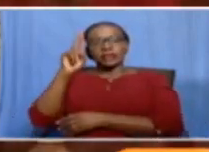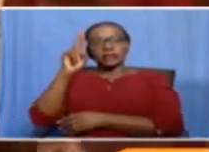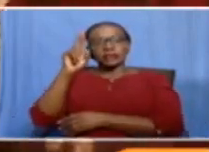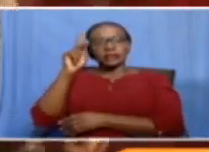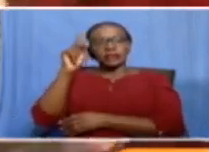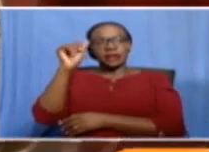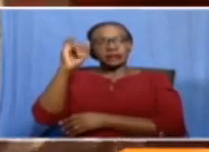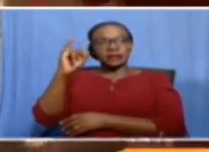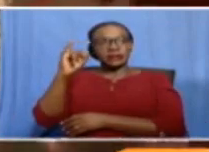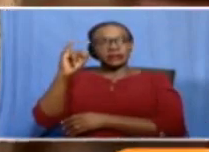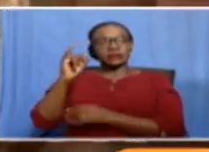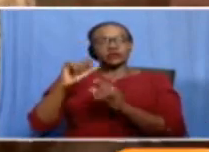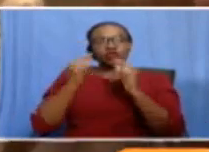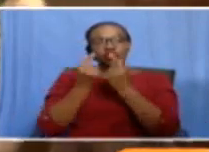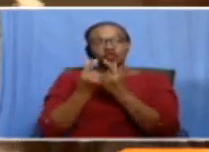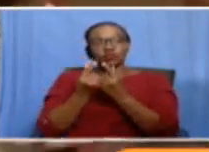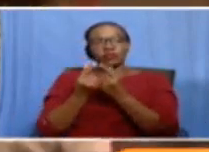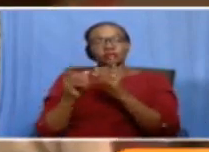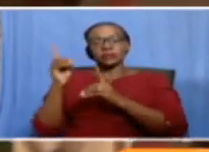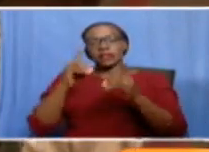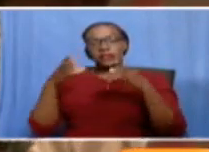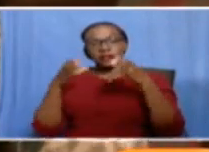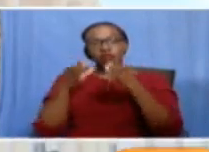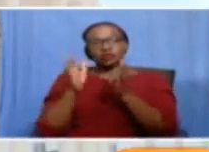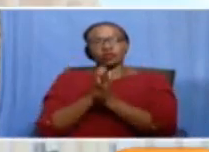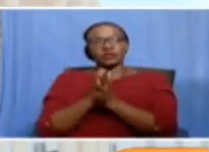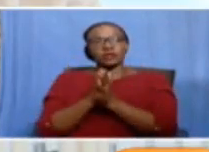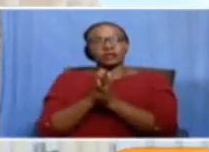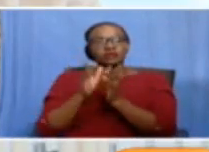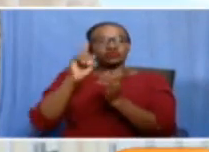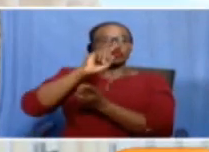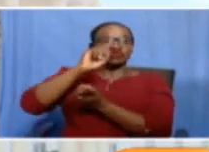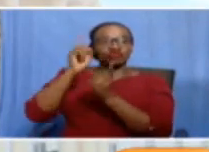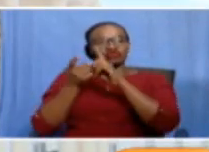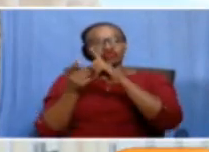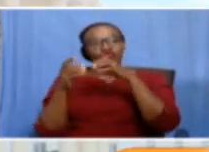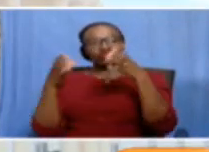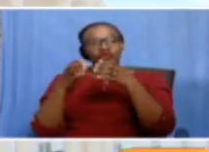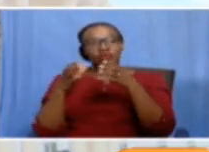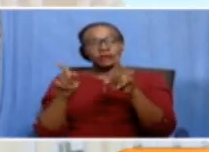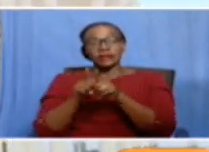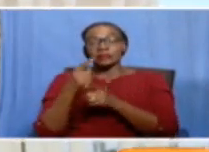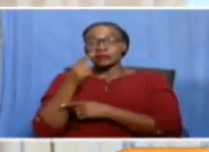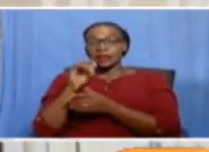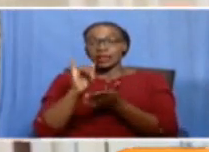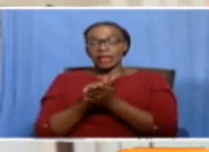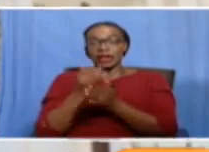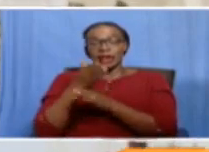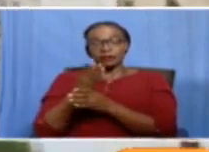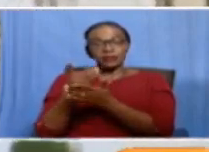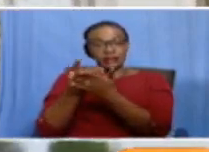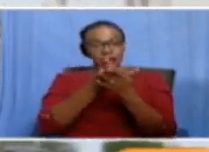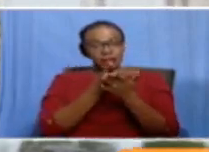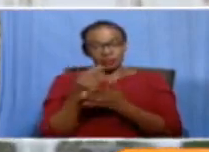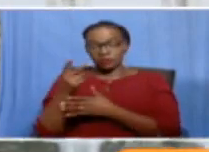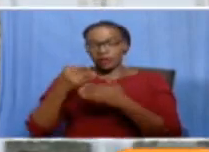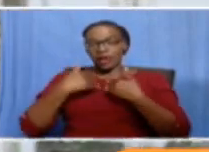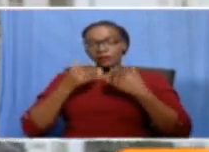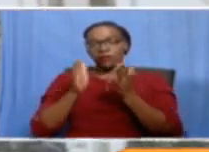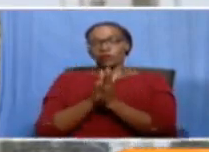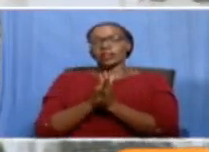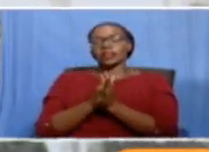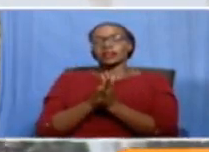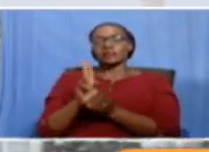a Nairobi-based dancing and acrobatic group. State House says Melania's visit to Kenya follows a discussion she held with Margaret